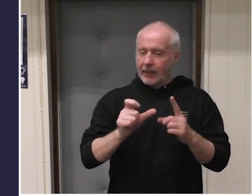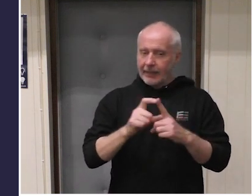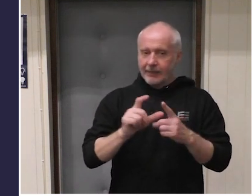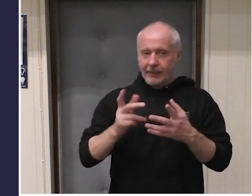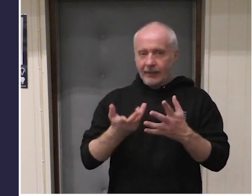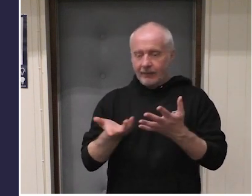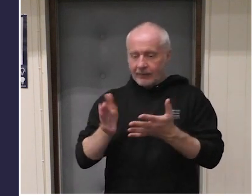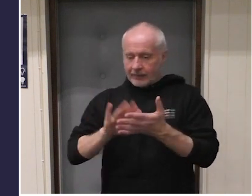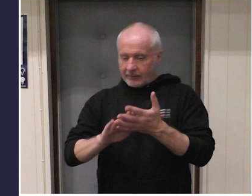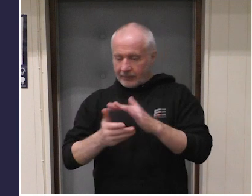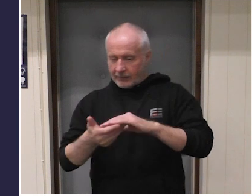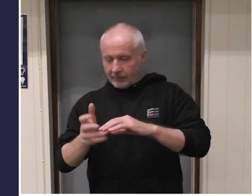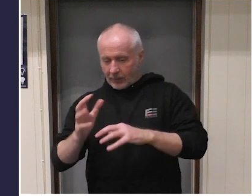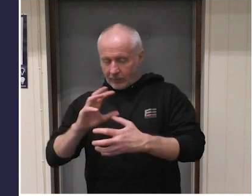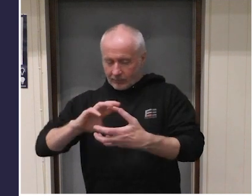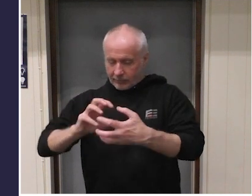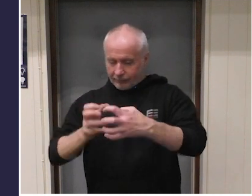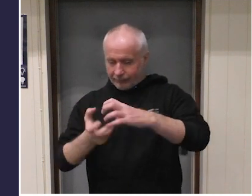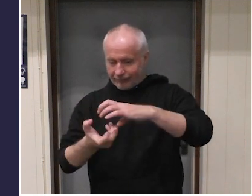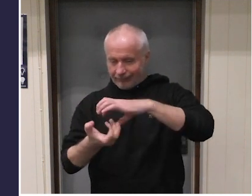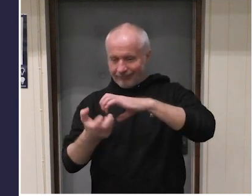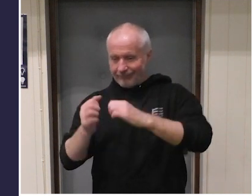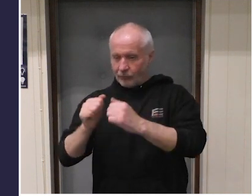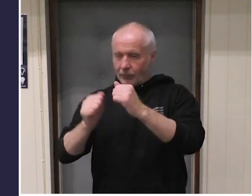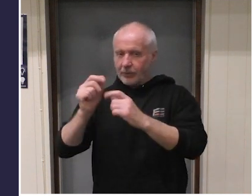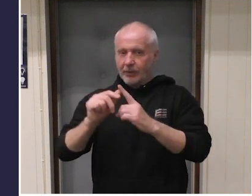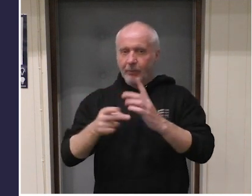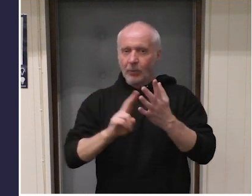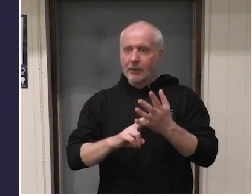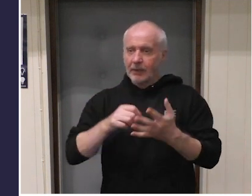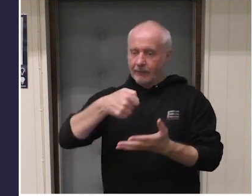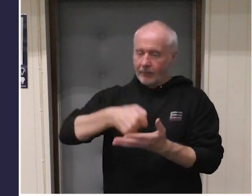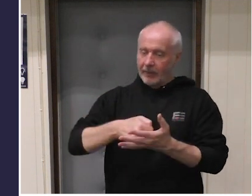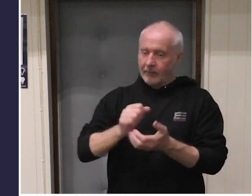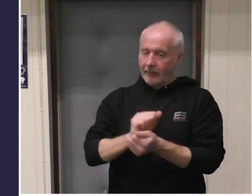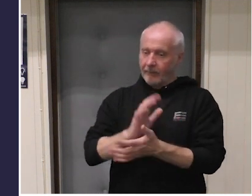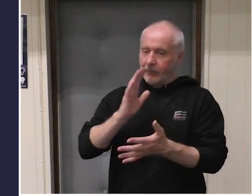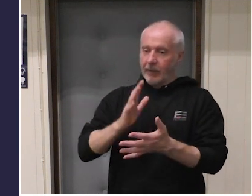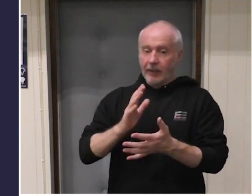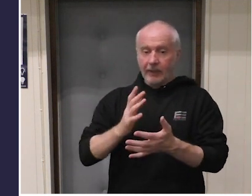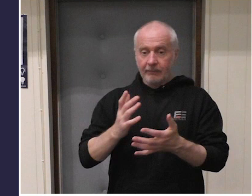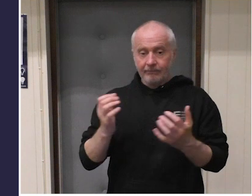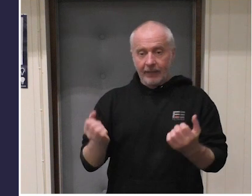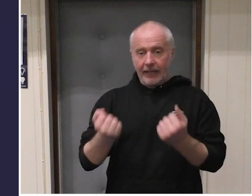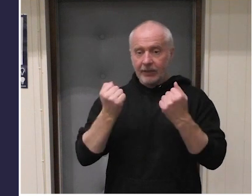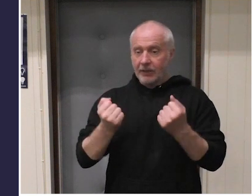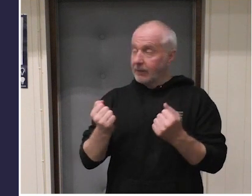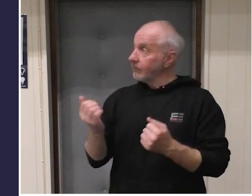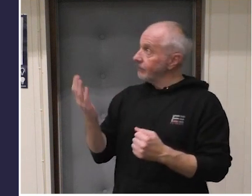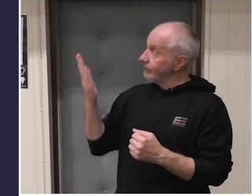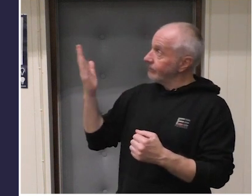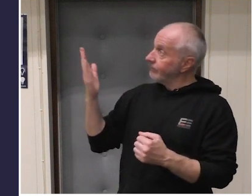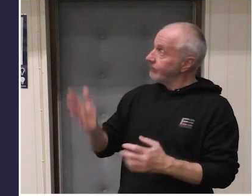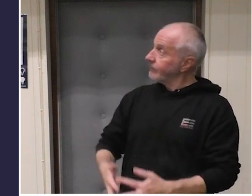this protein structure, okay, which has this minimum free energy conformation that I mentioned before.